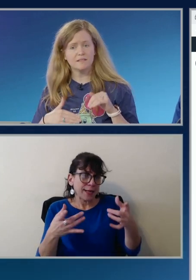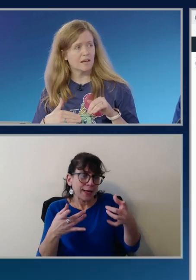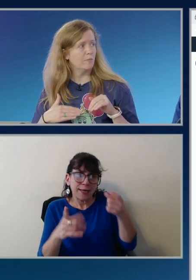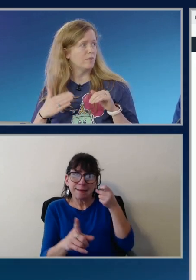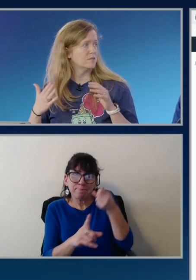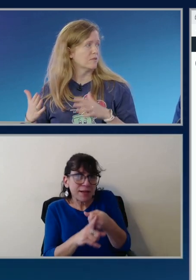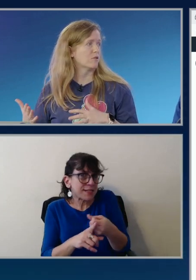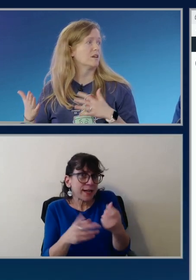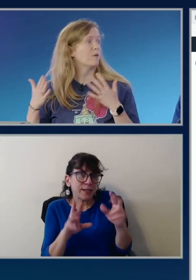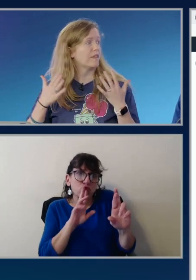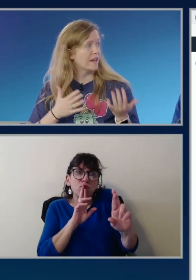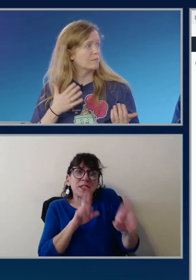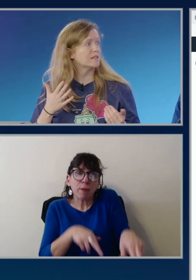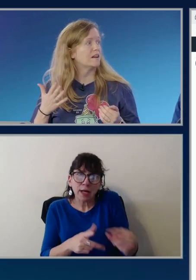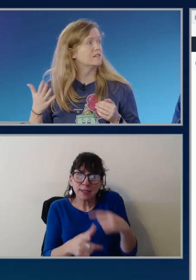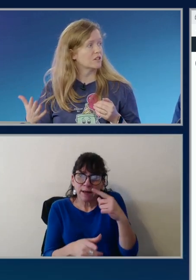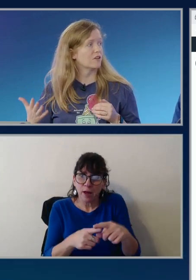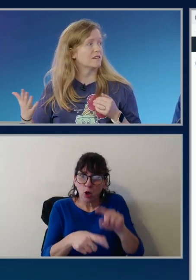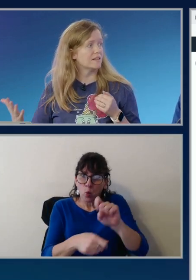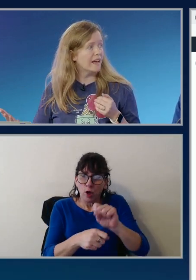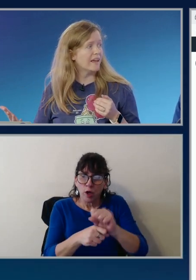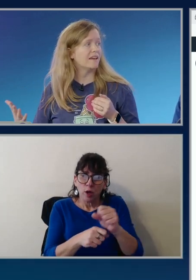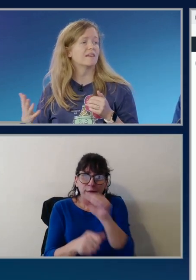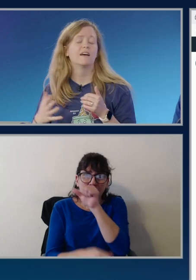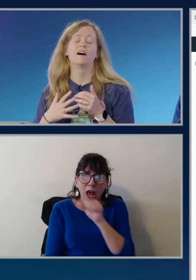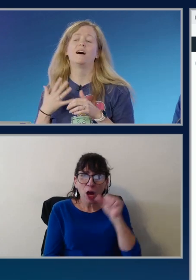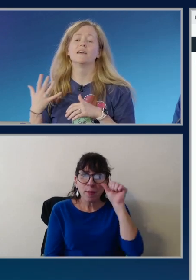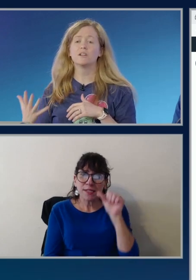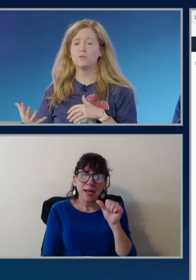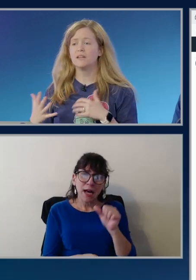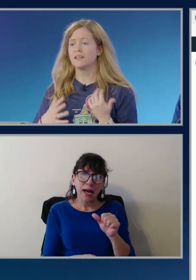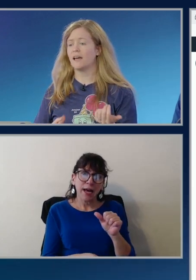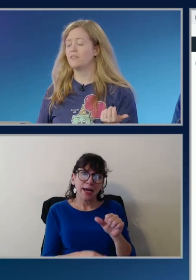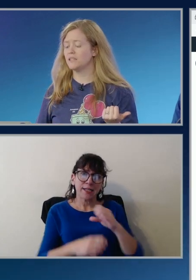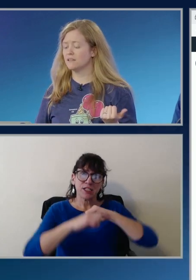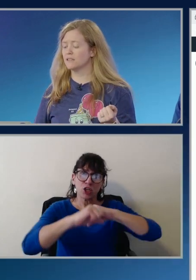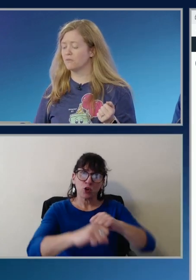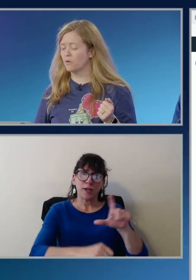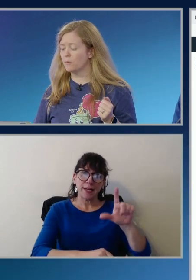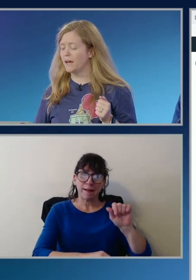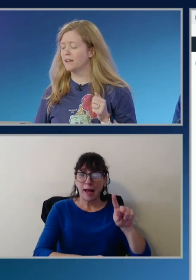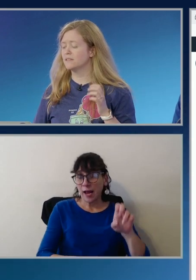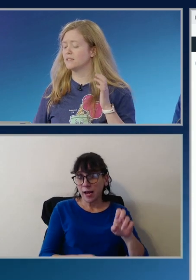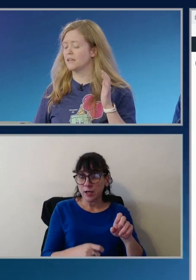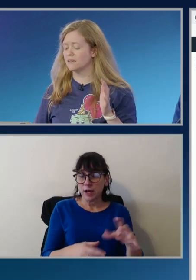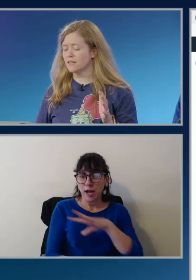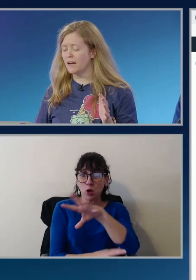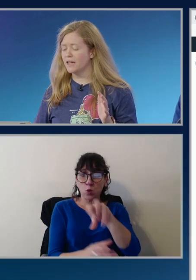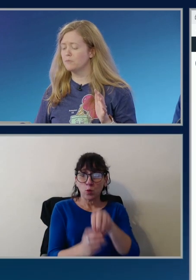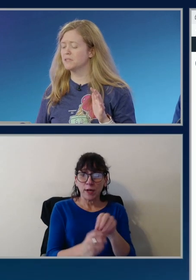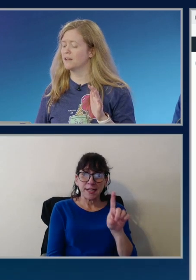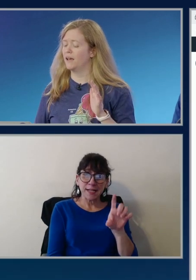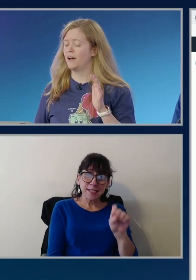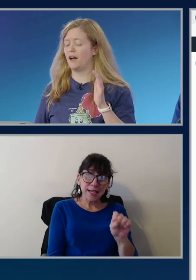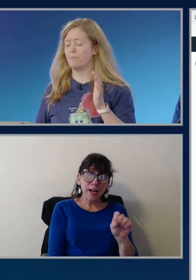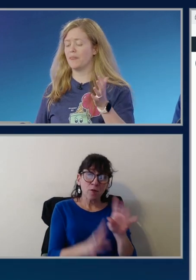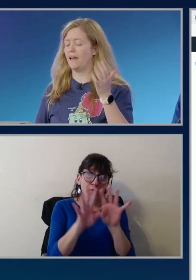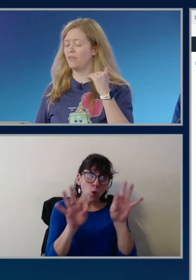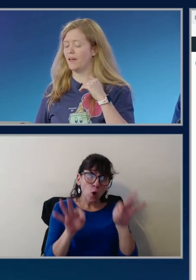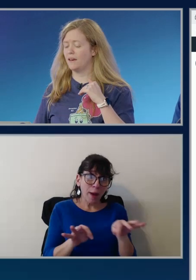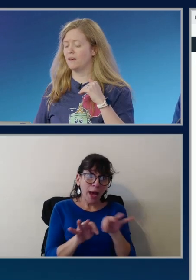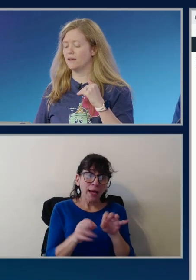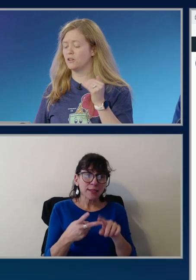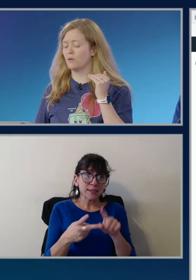many examples of working with the Amazon Security Lake, including, again, the data set formats, the data types,